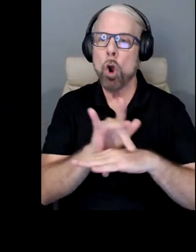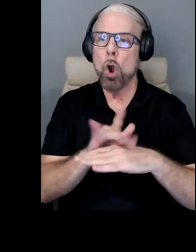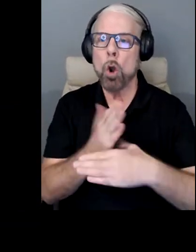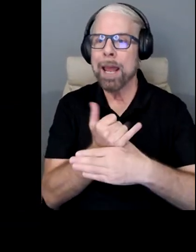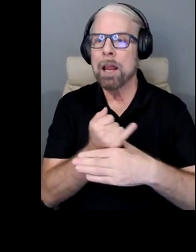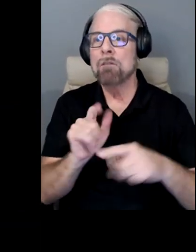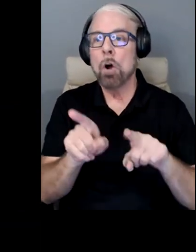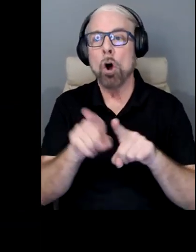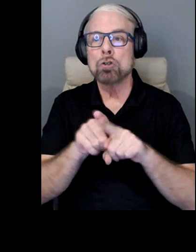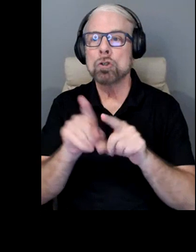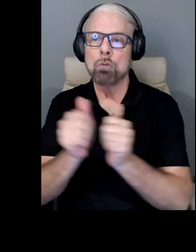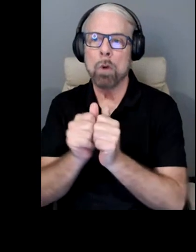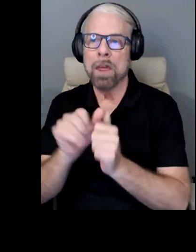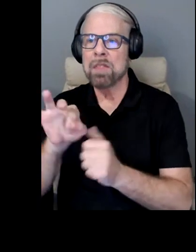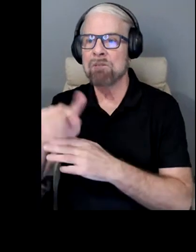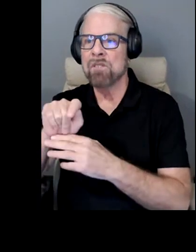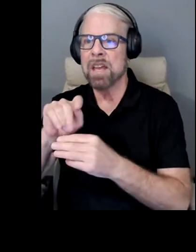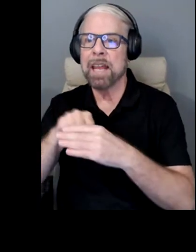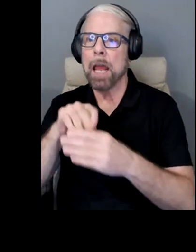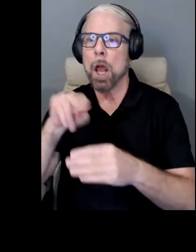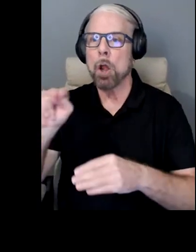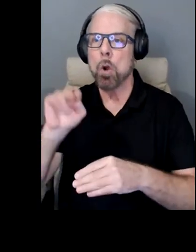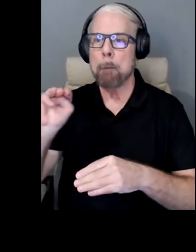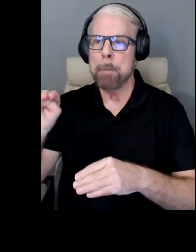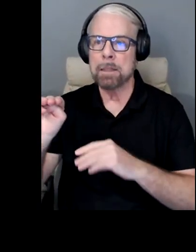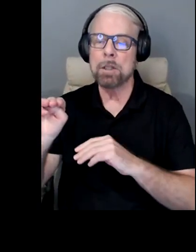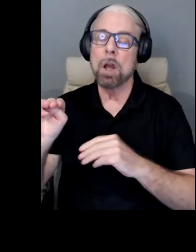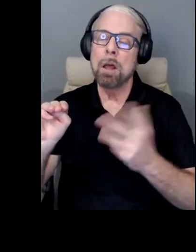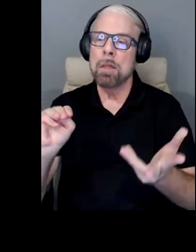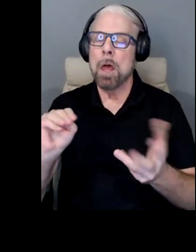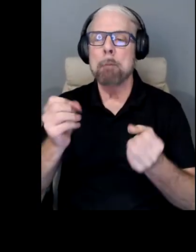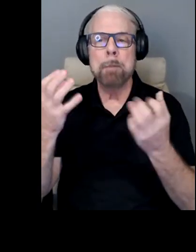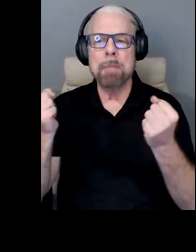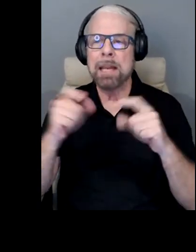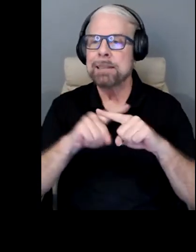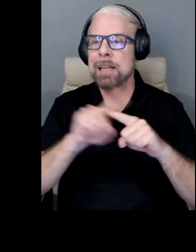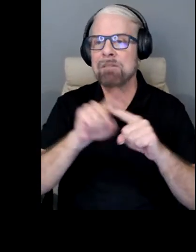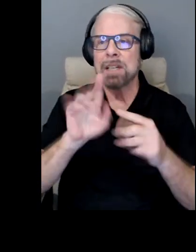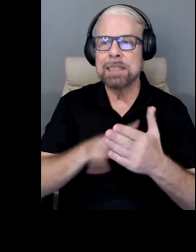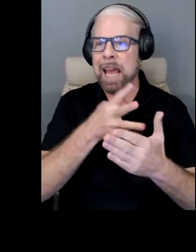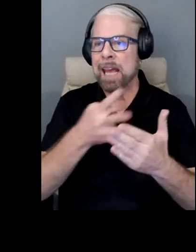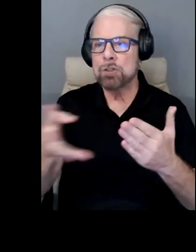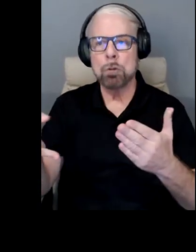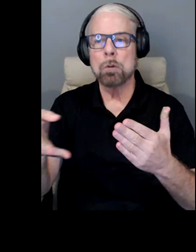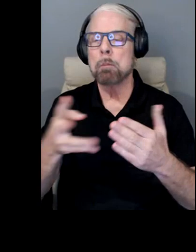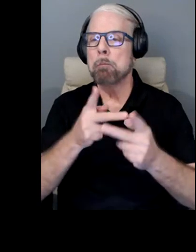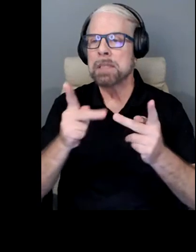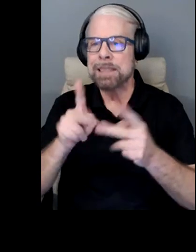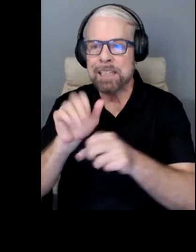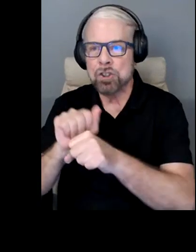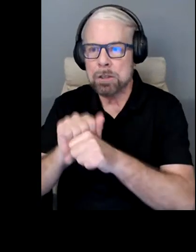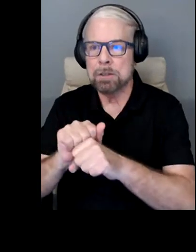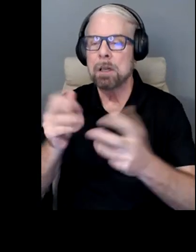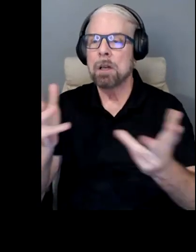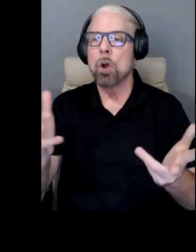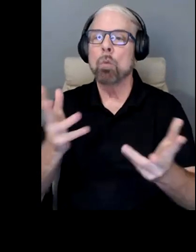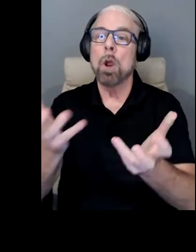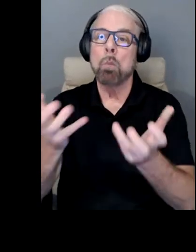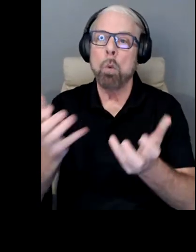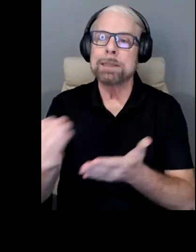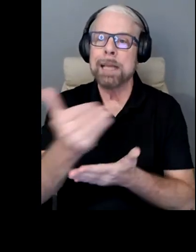in New Mexico, that there are myriad different schedules and positions. And so we want to